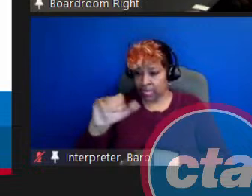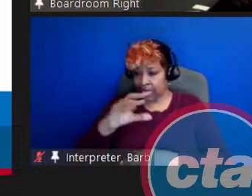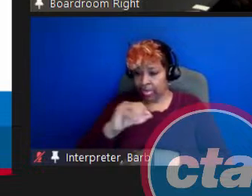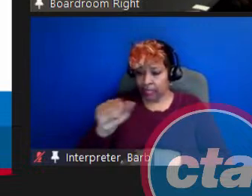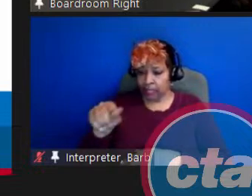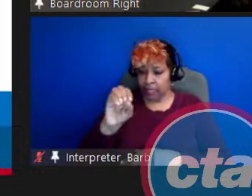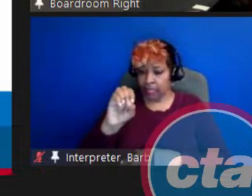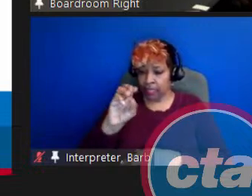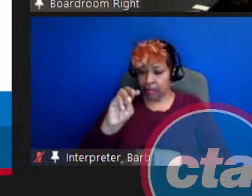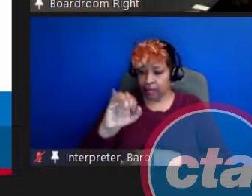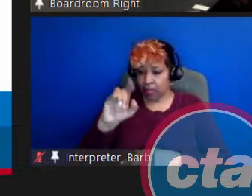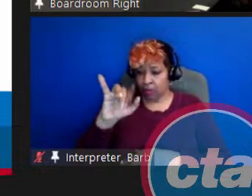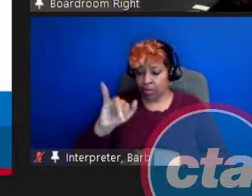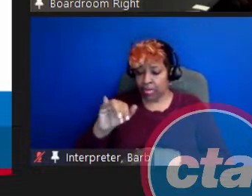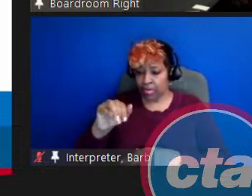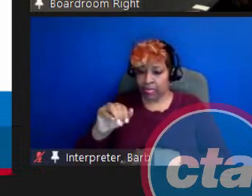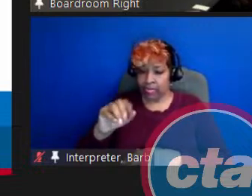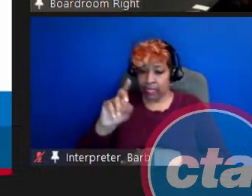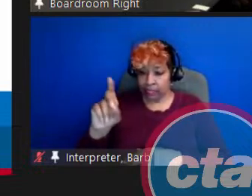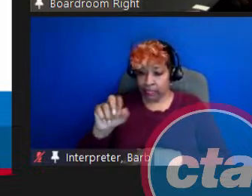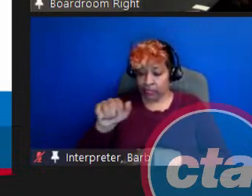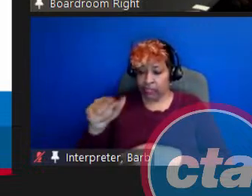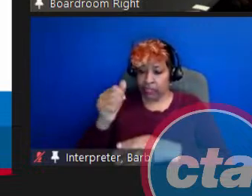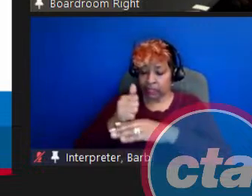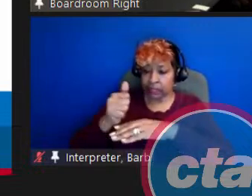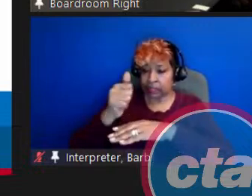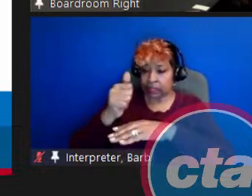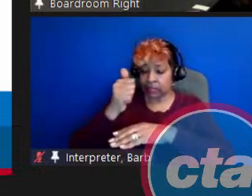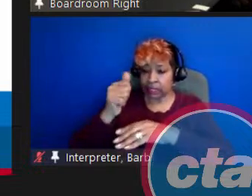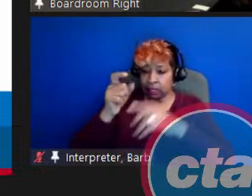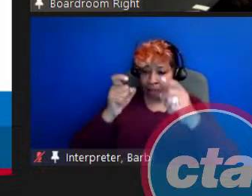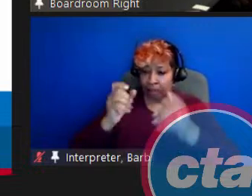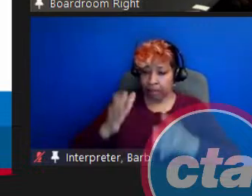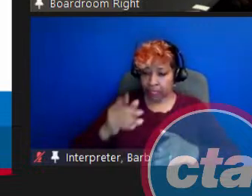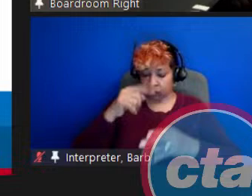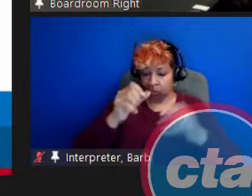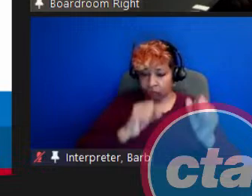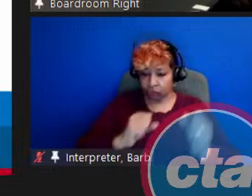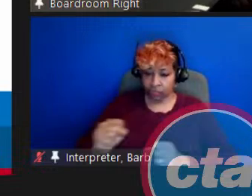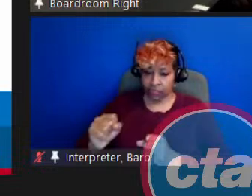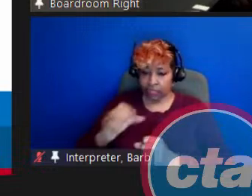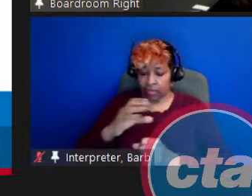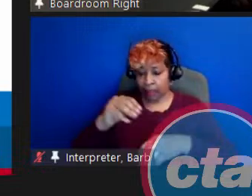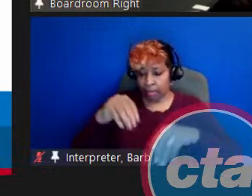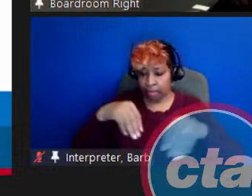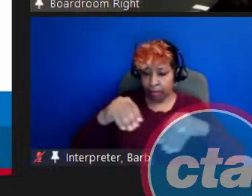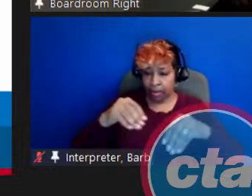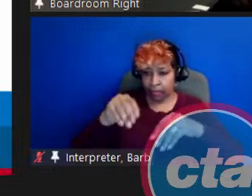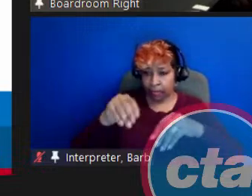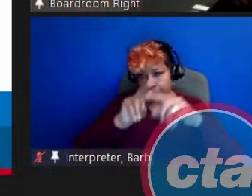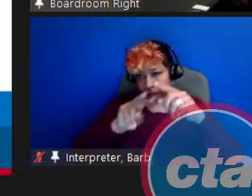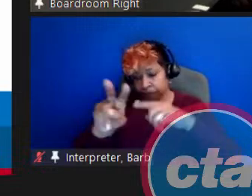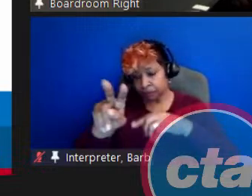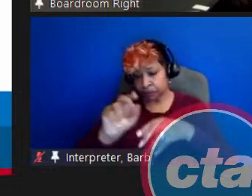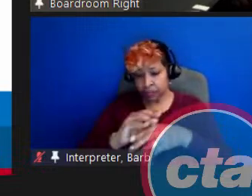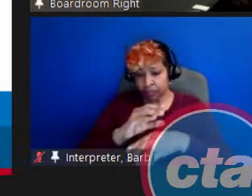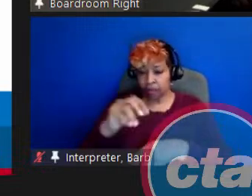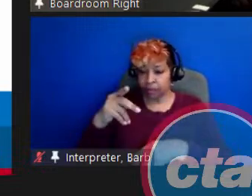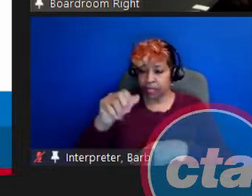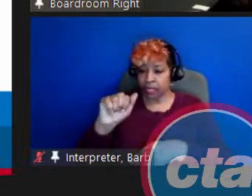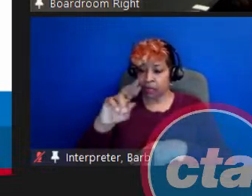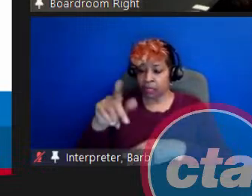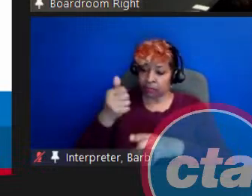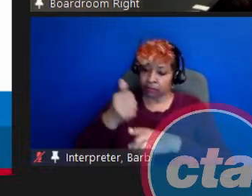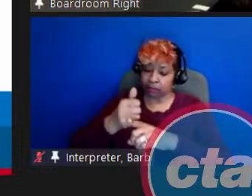Drexler. Emily is the Senior Manager for Strategy and Market Insights in the innovation team, and Paul Black is a Project Manager